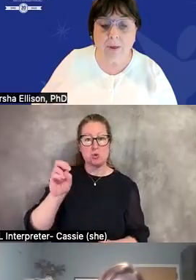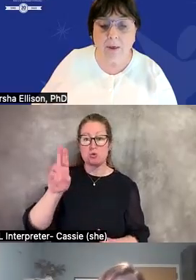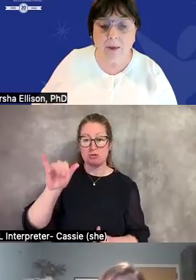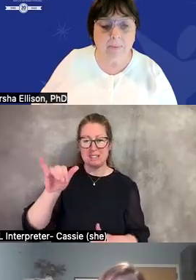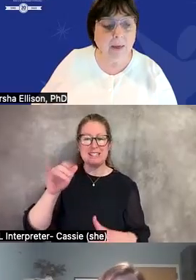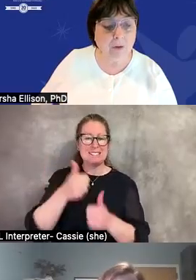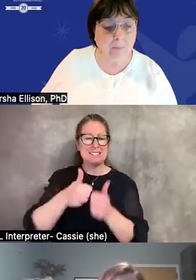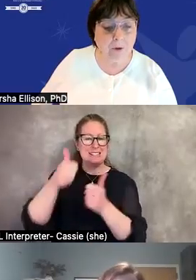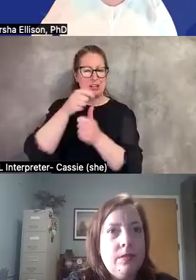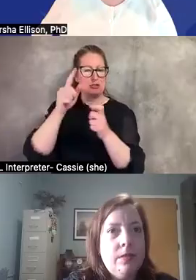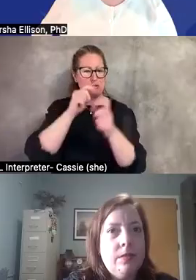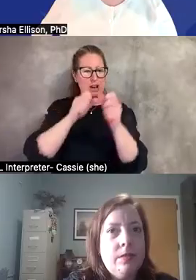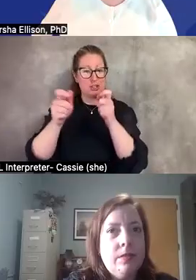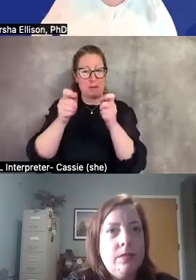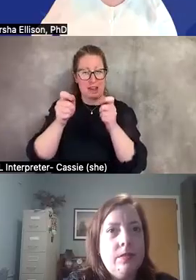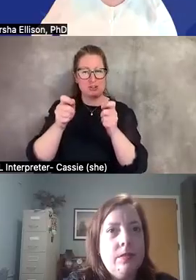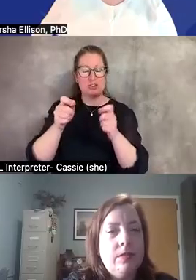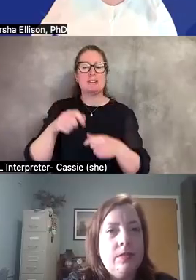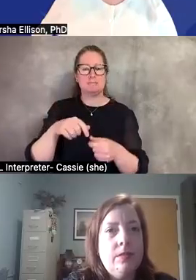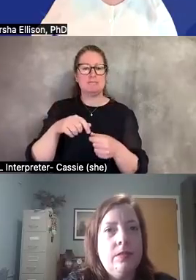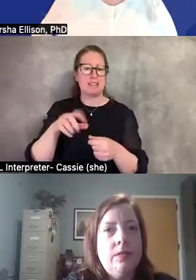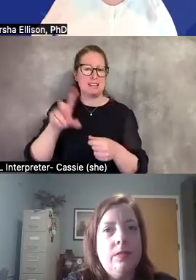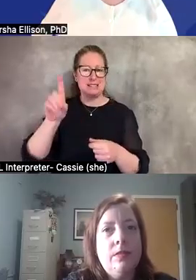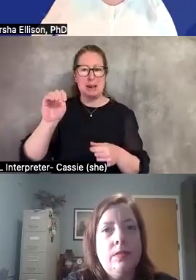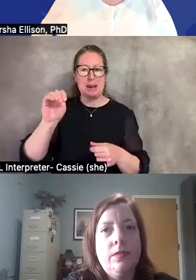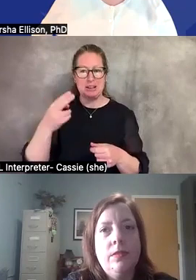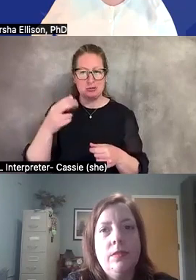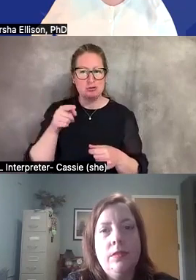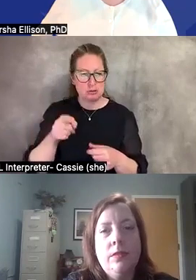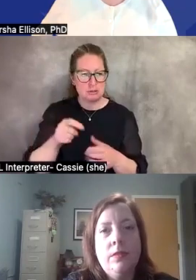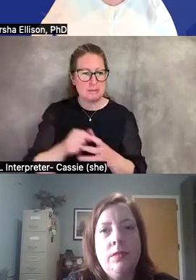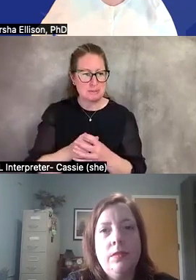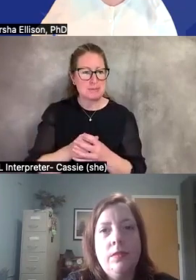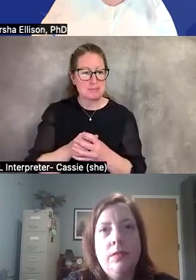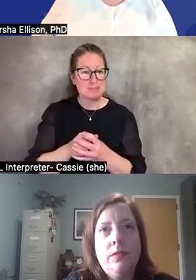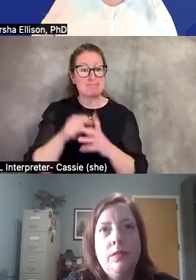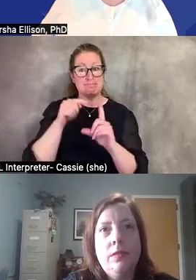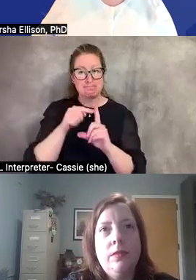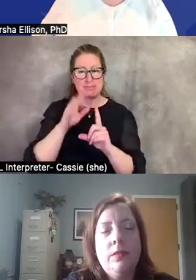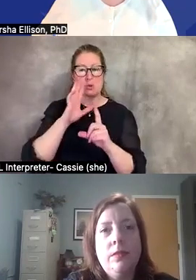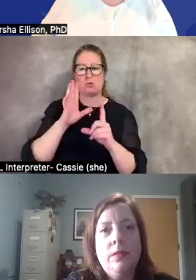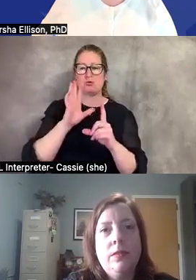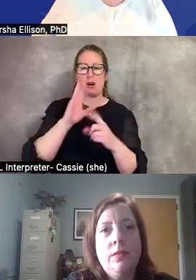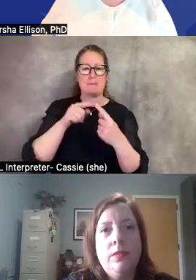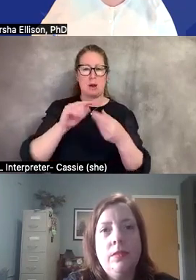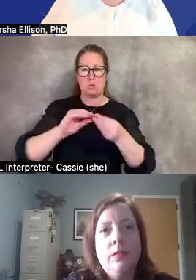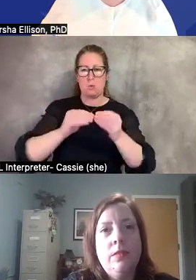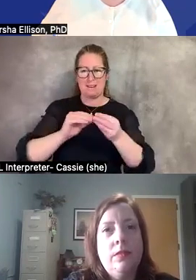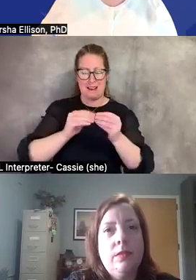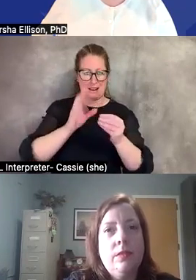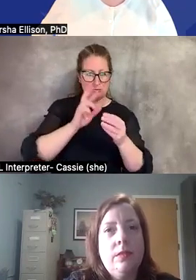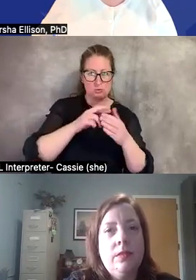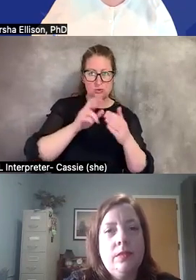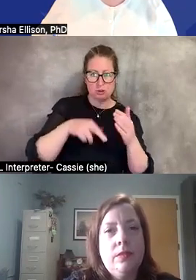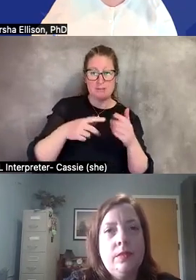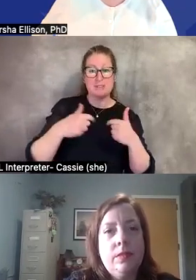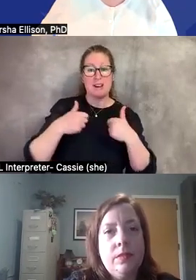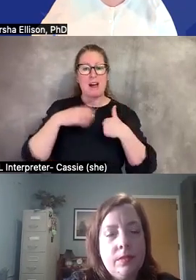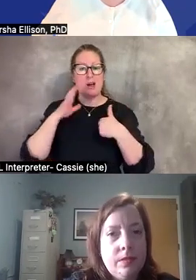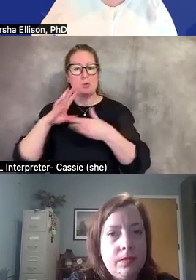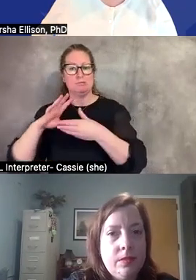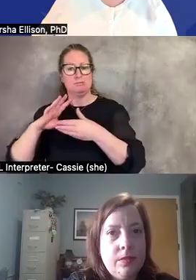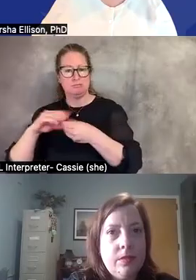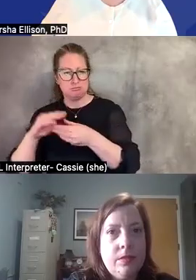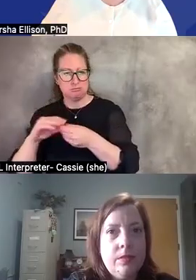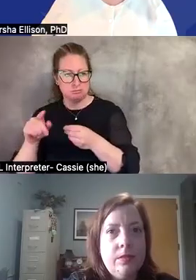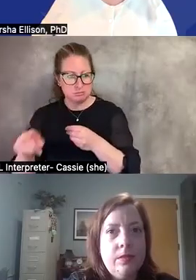Manager at the Department of Mental Health. And he will present the quantitative results. I will present the qualitative results